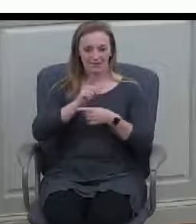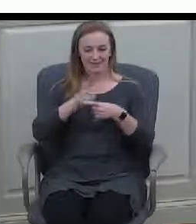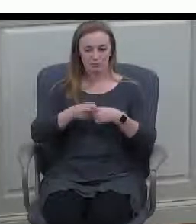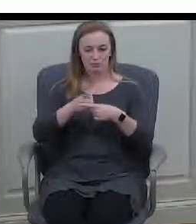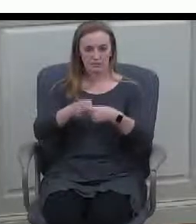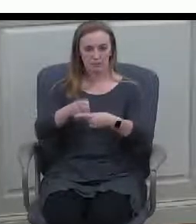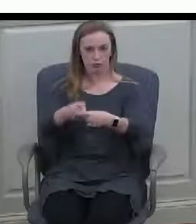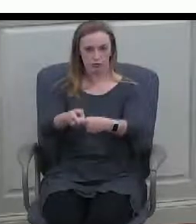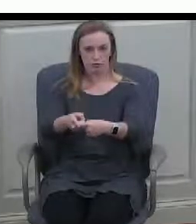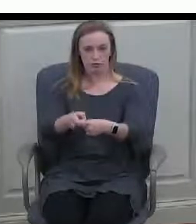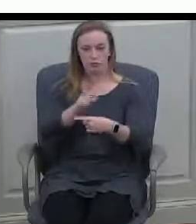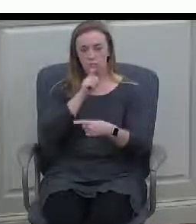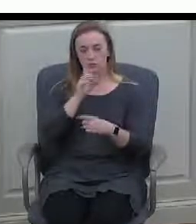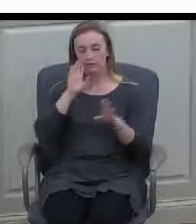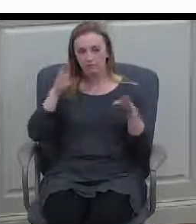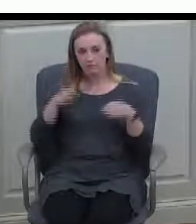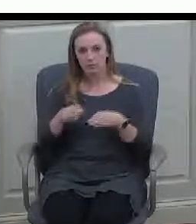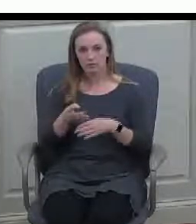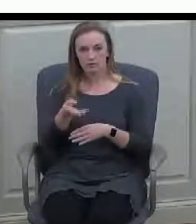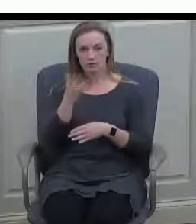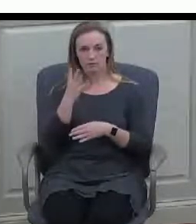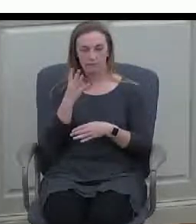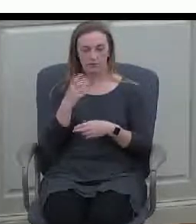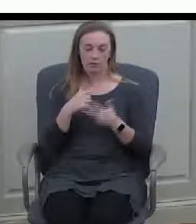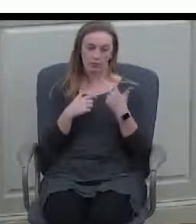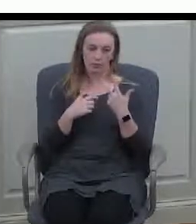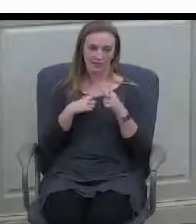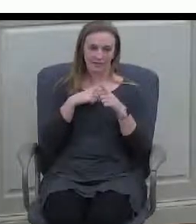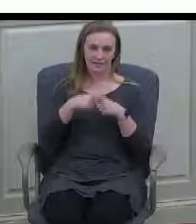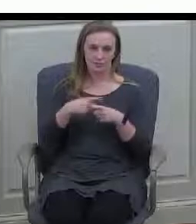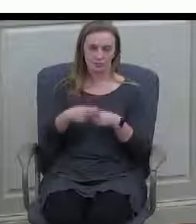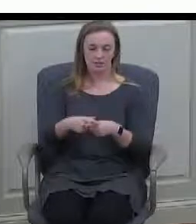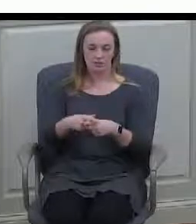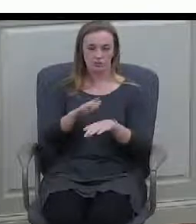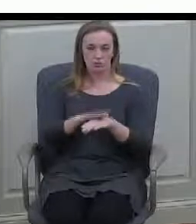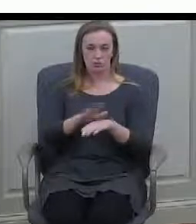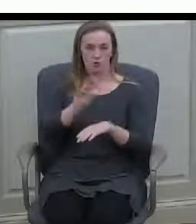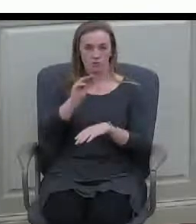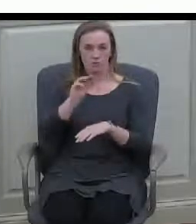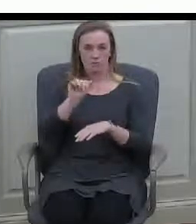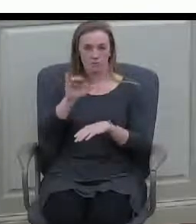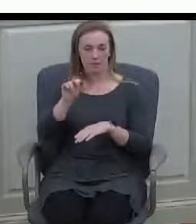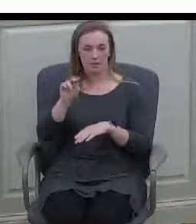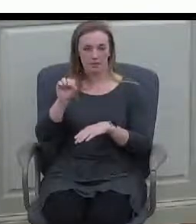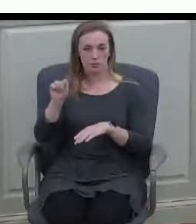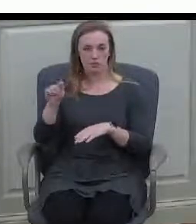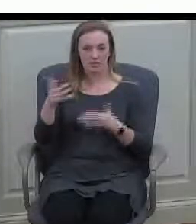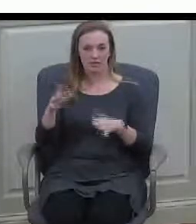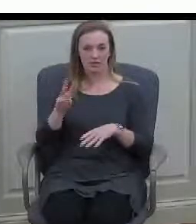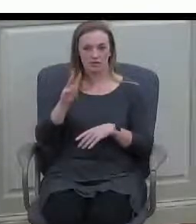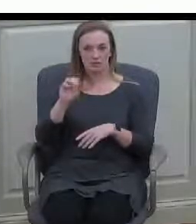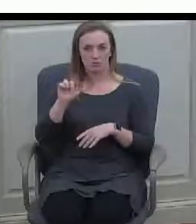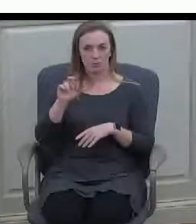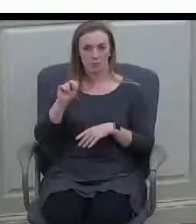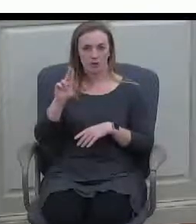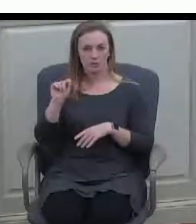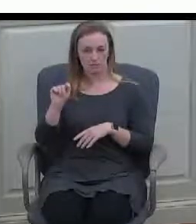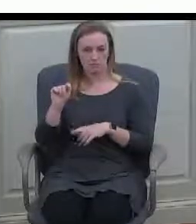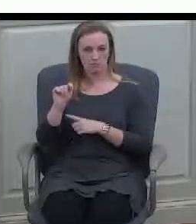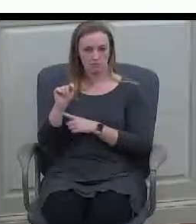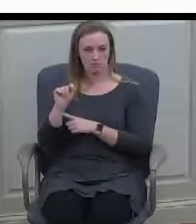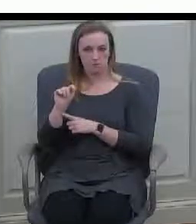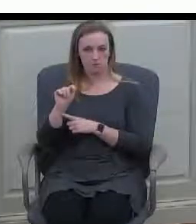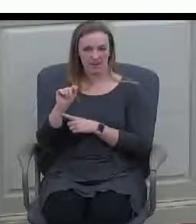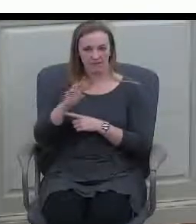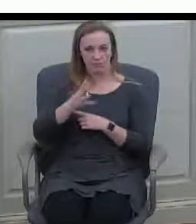really focused on the 3 intersections along Main Street and then Walnut and